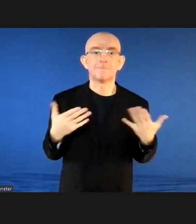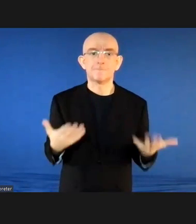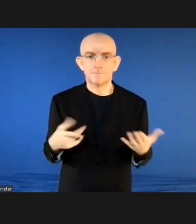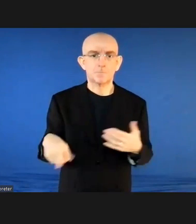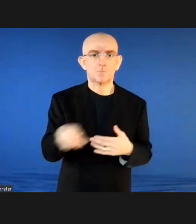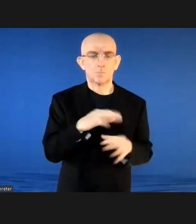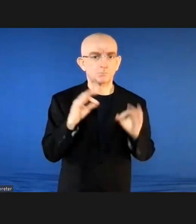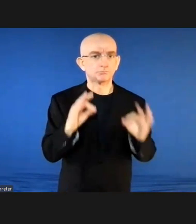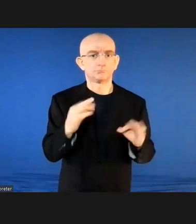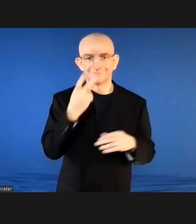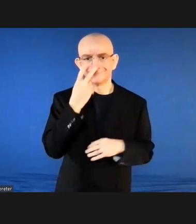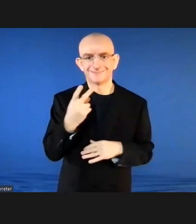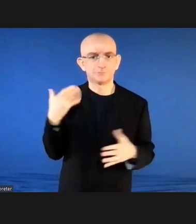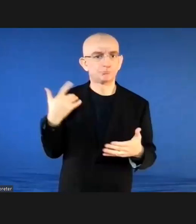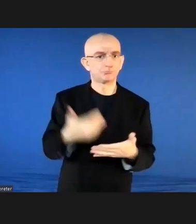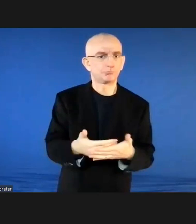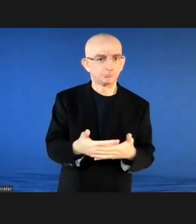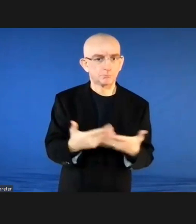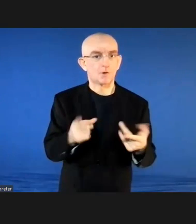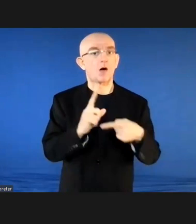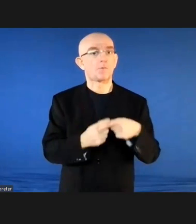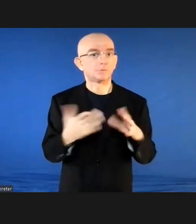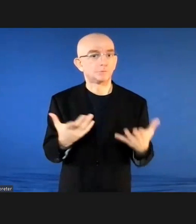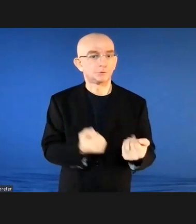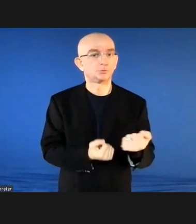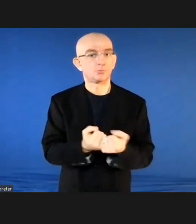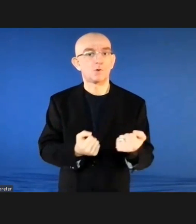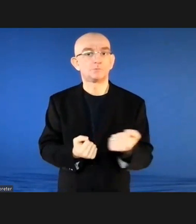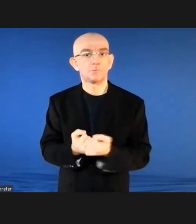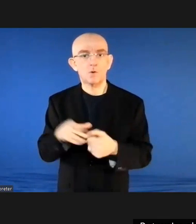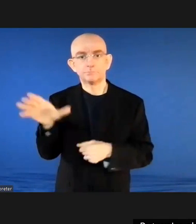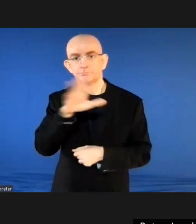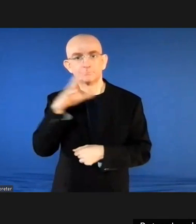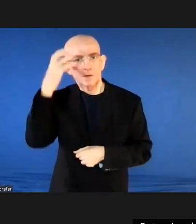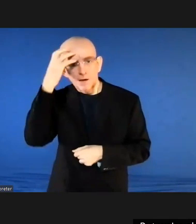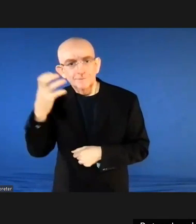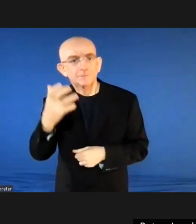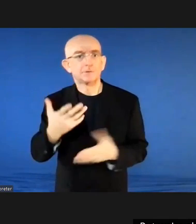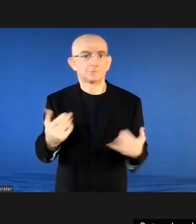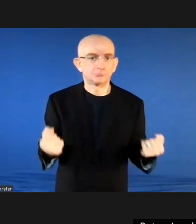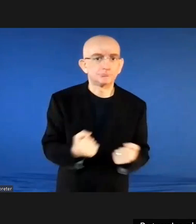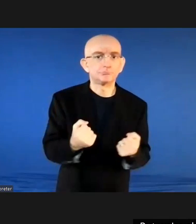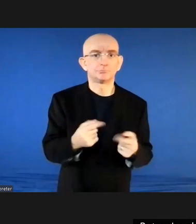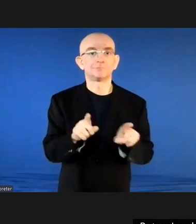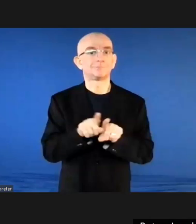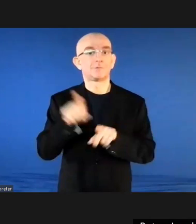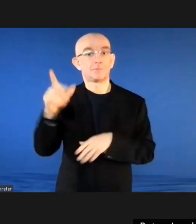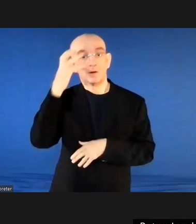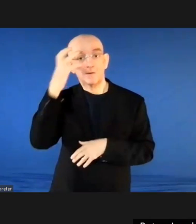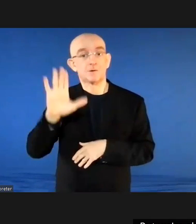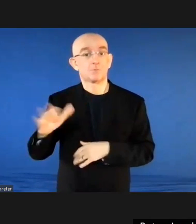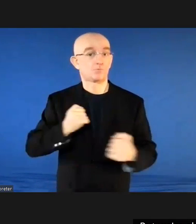government of Rwanda are developing a costed inclusive education plan and will be training